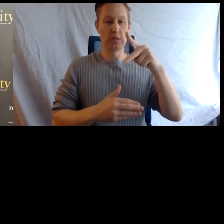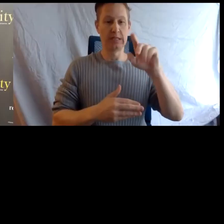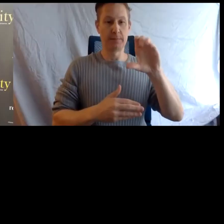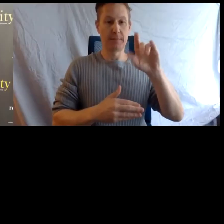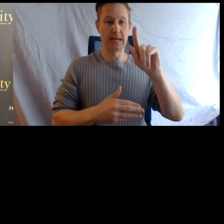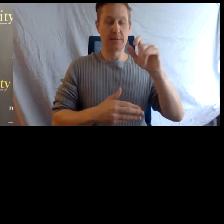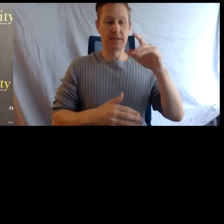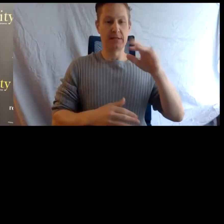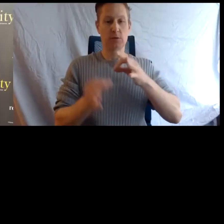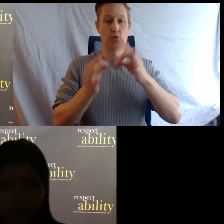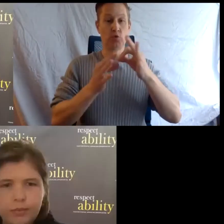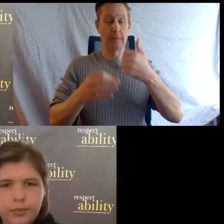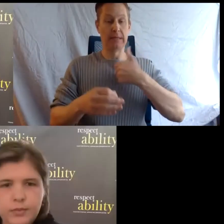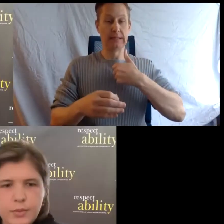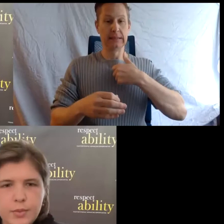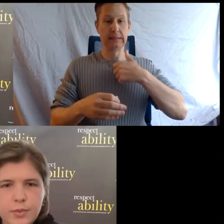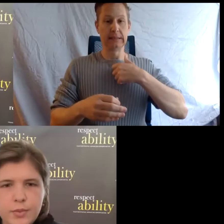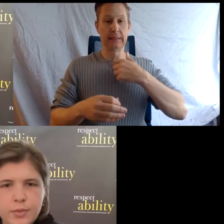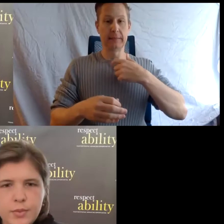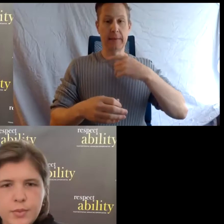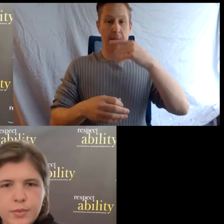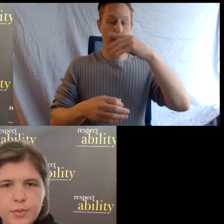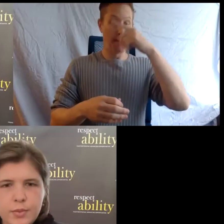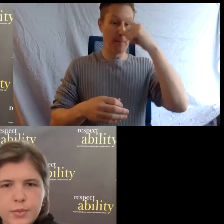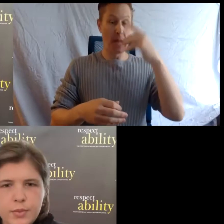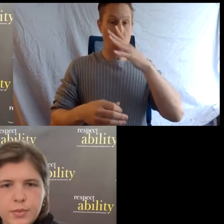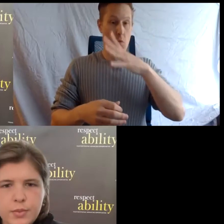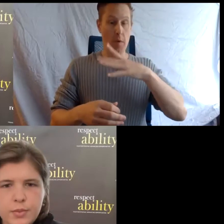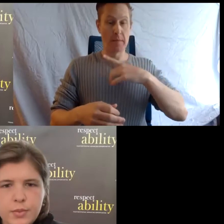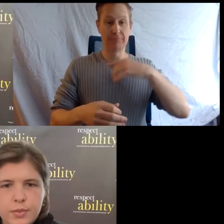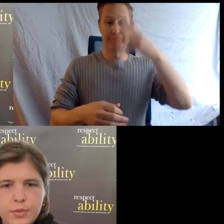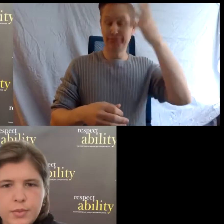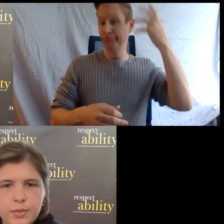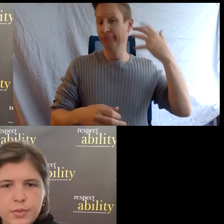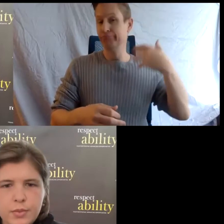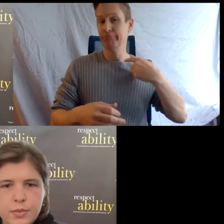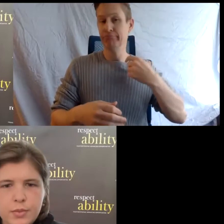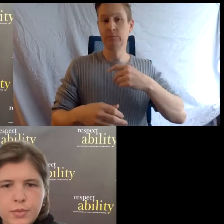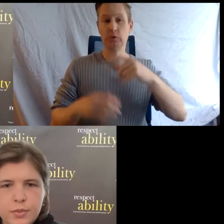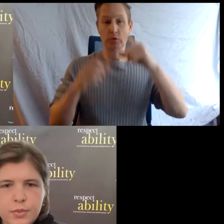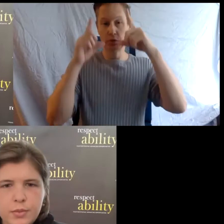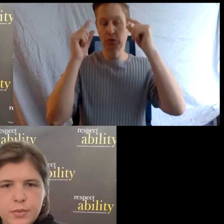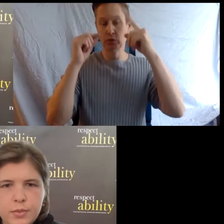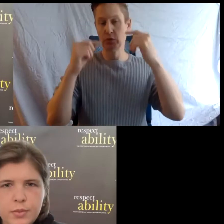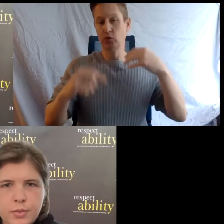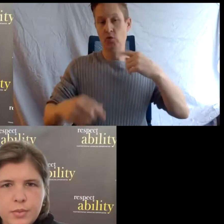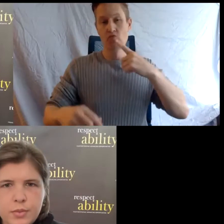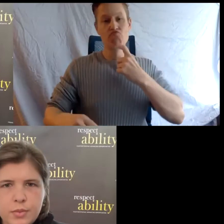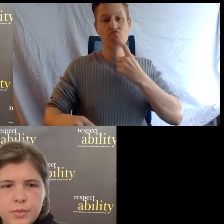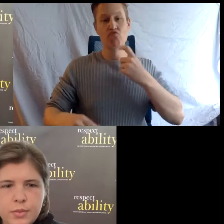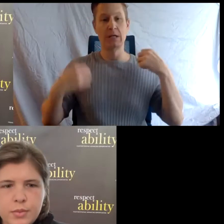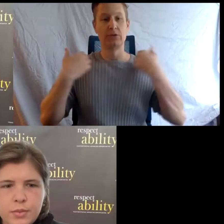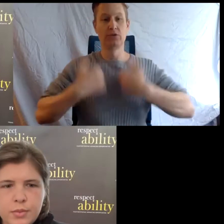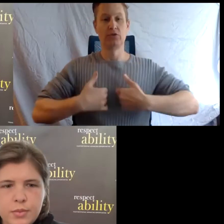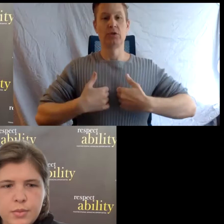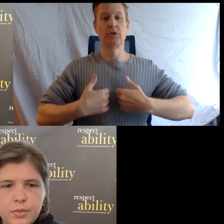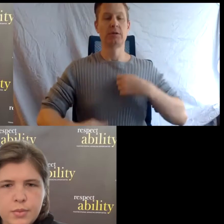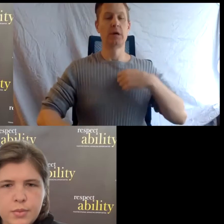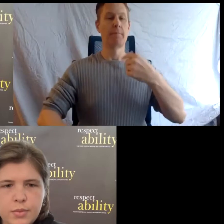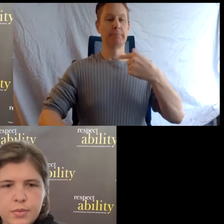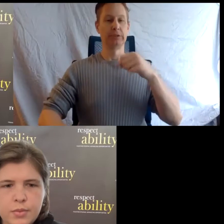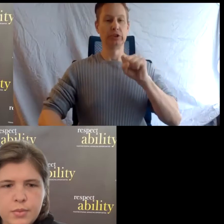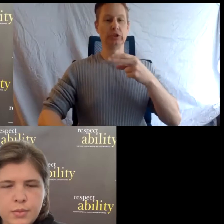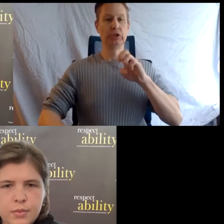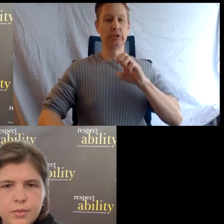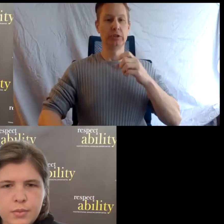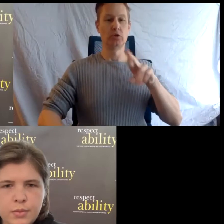with kinky curly hair and a puff, wearing a black top and a red jacket and wearing glasses. My pronouns are she and her. As an individual